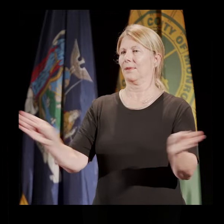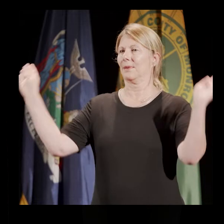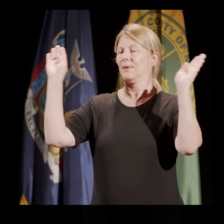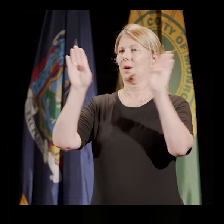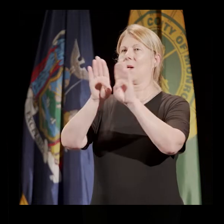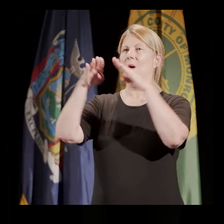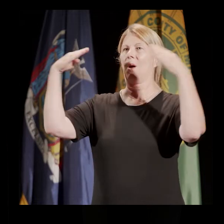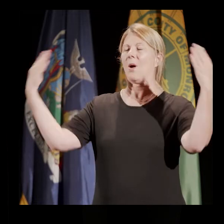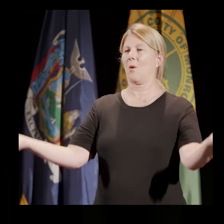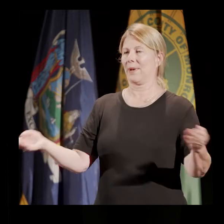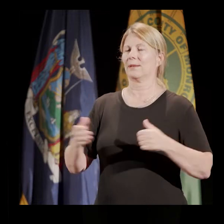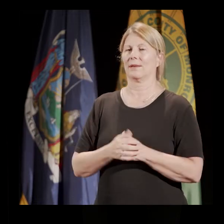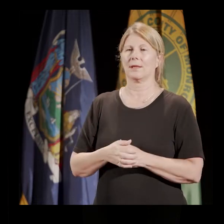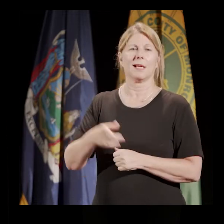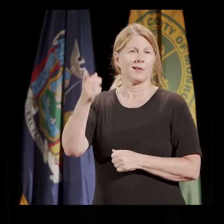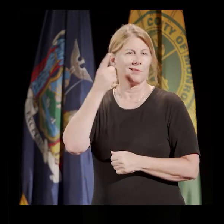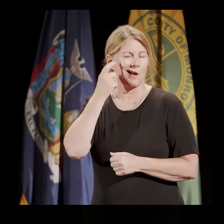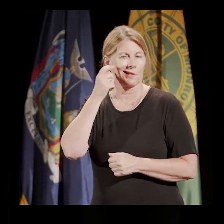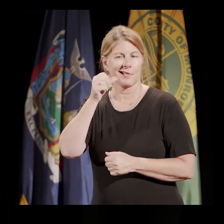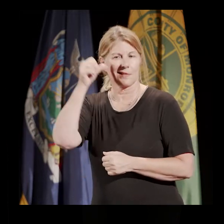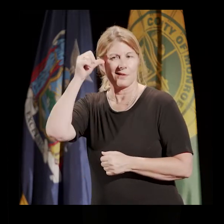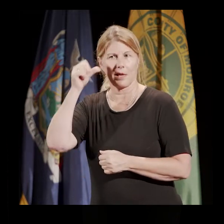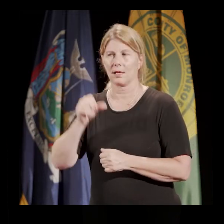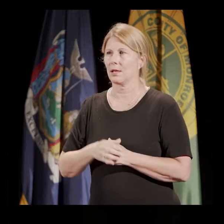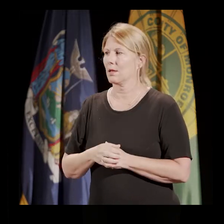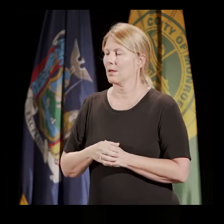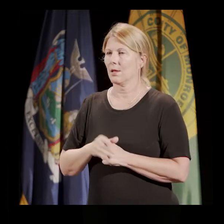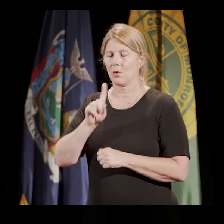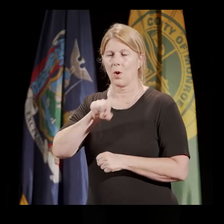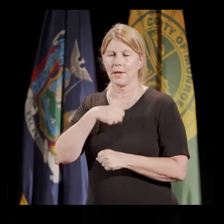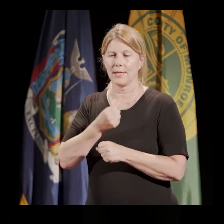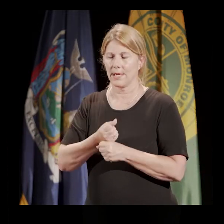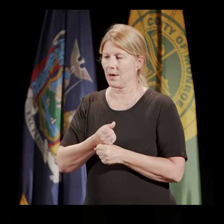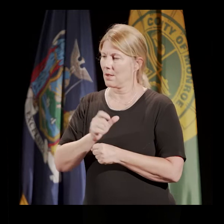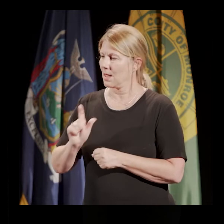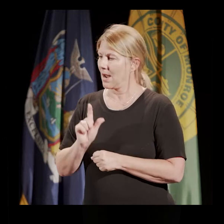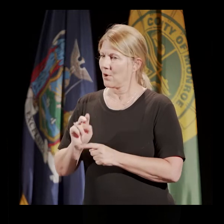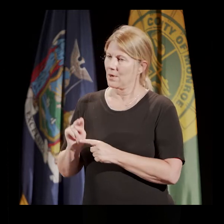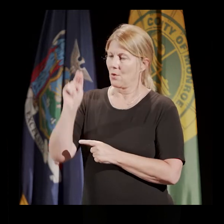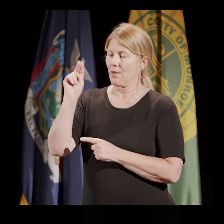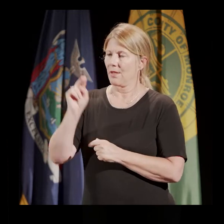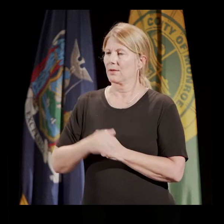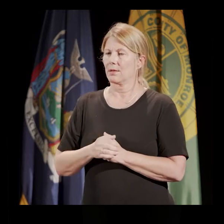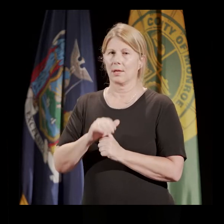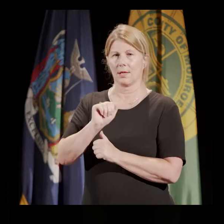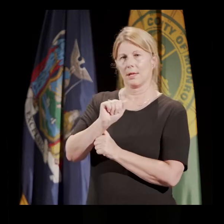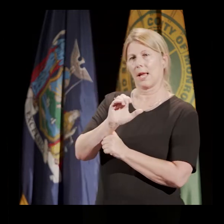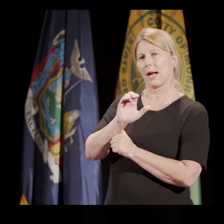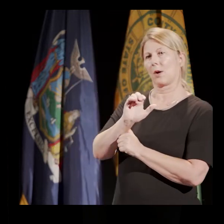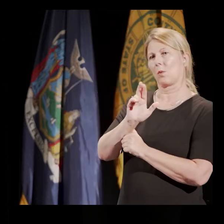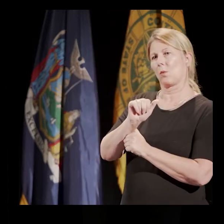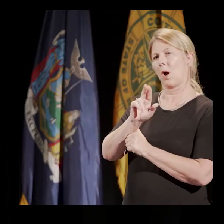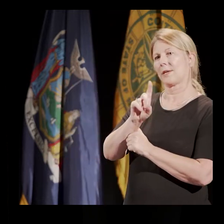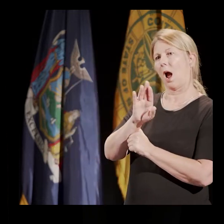and just 2 days ago, the Rundale Library North project. Aqueduct Reimagined, the capstone project